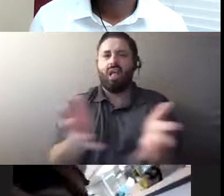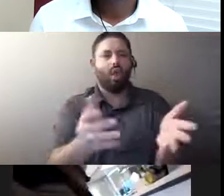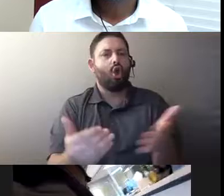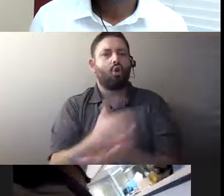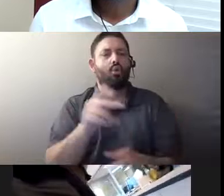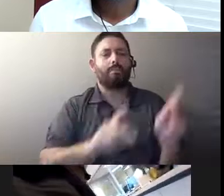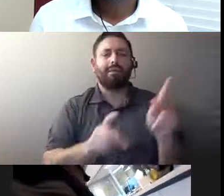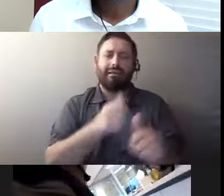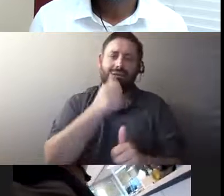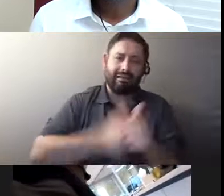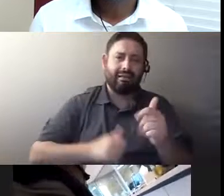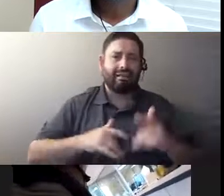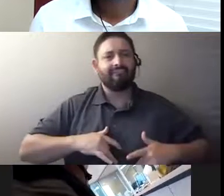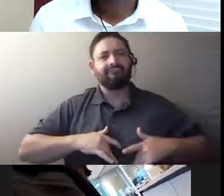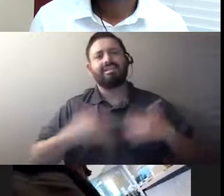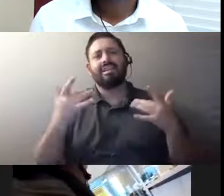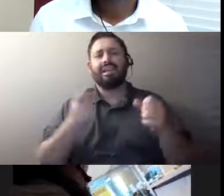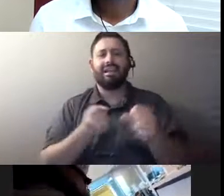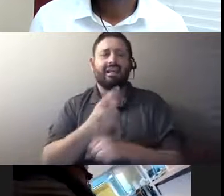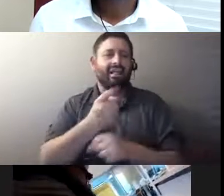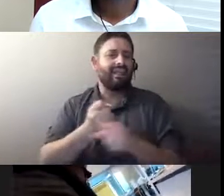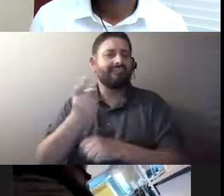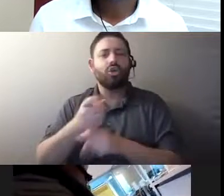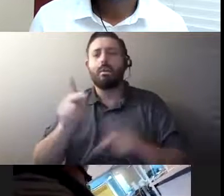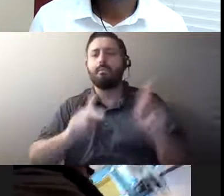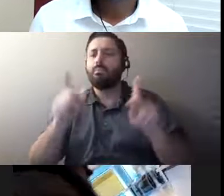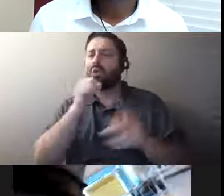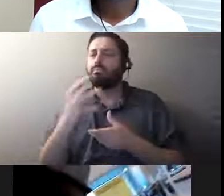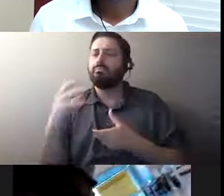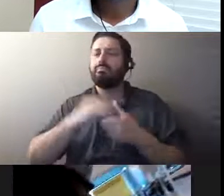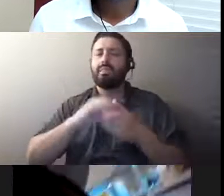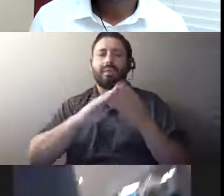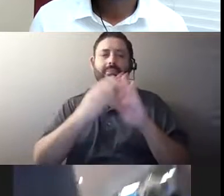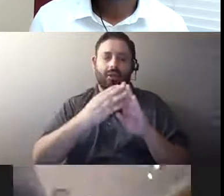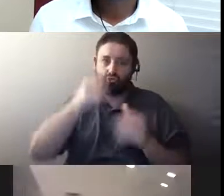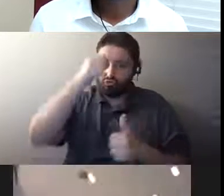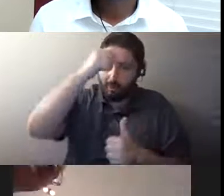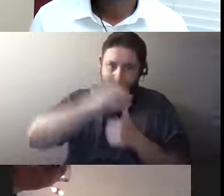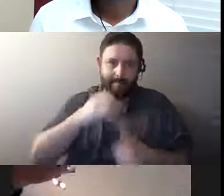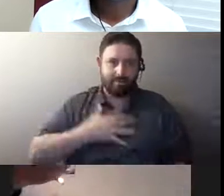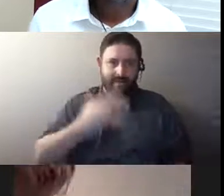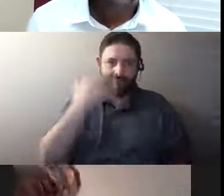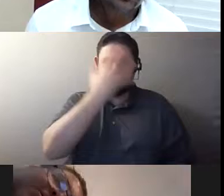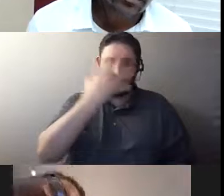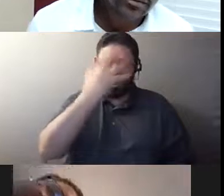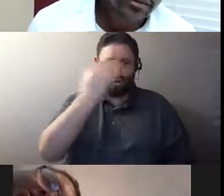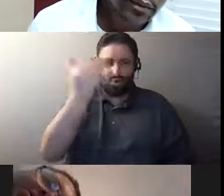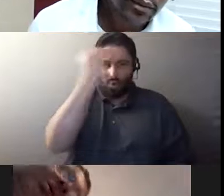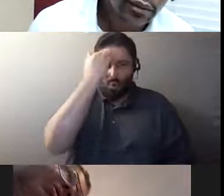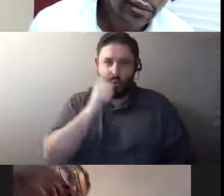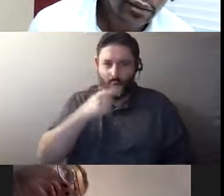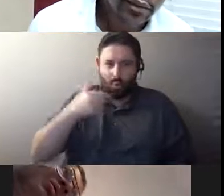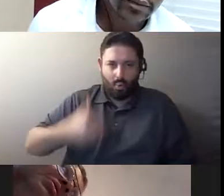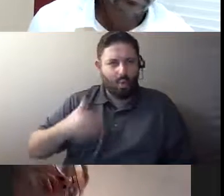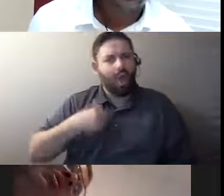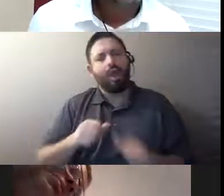every event and with every year, people who are a part of the community remember me, know me, and we continue to have conversations.